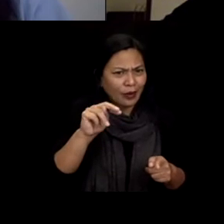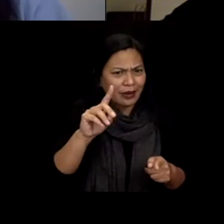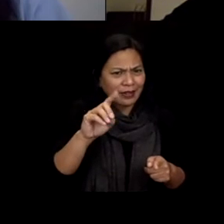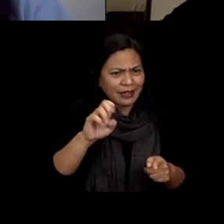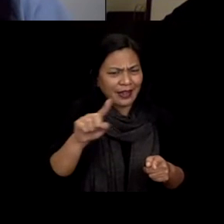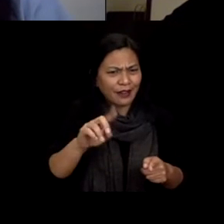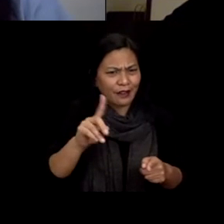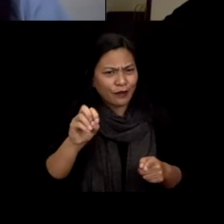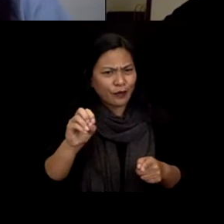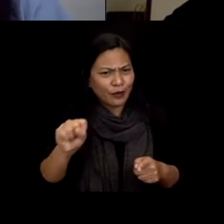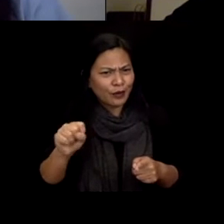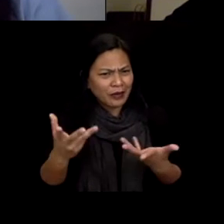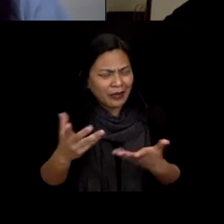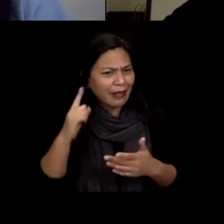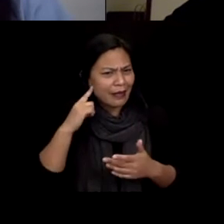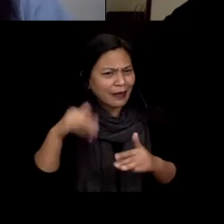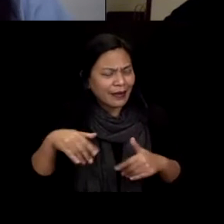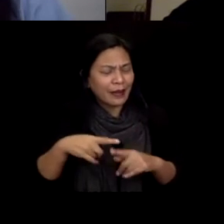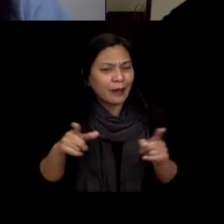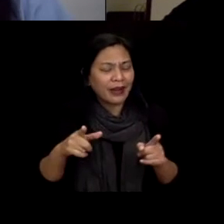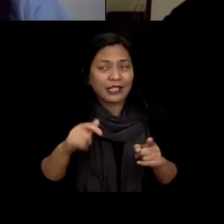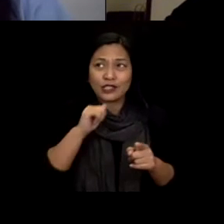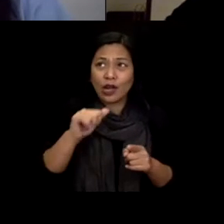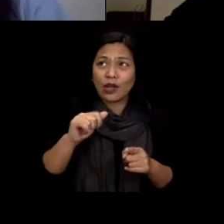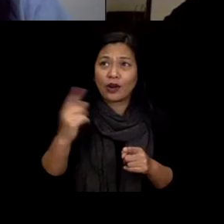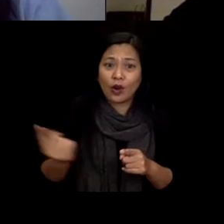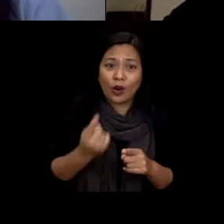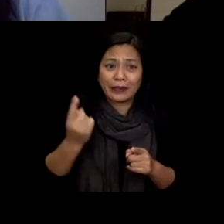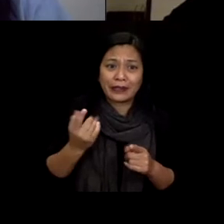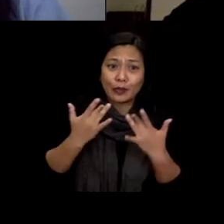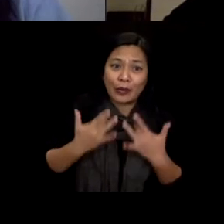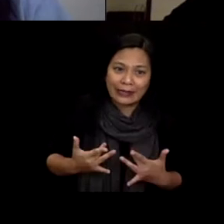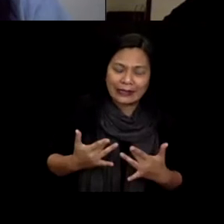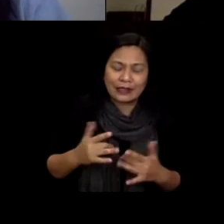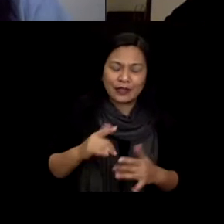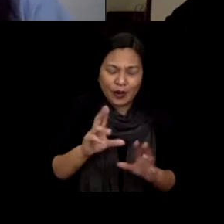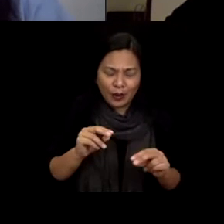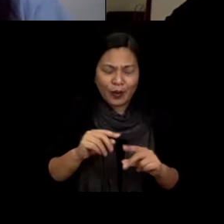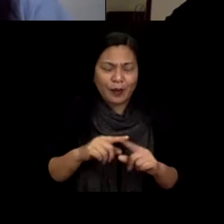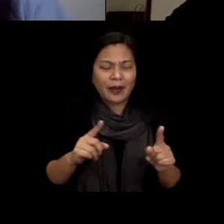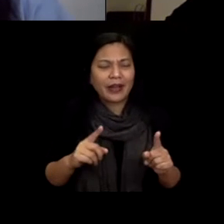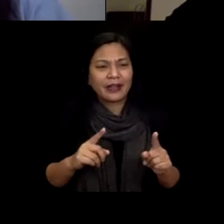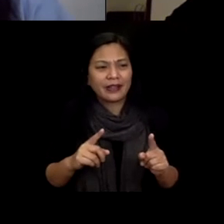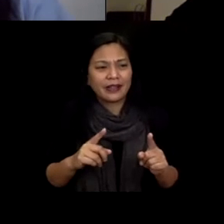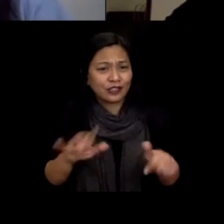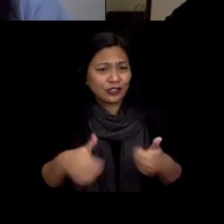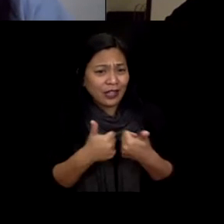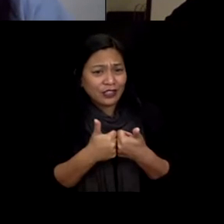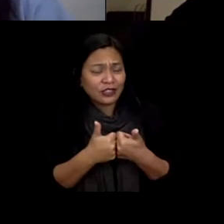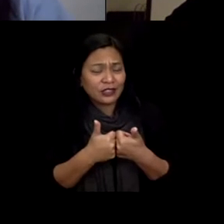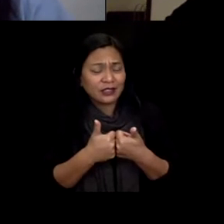And of course I'm saying it with love and humor, but but it's hard, right? It's hard,